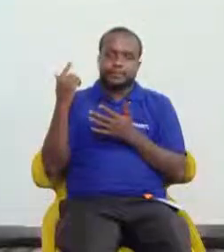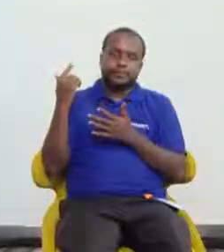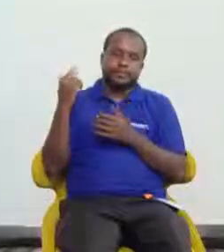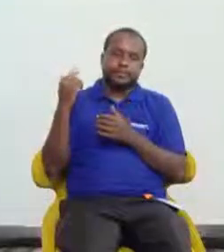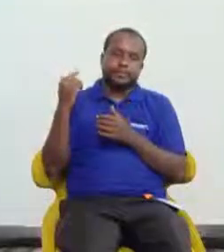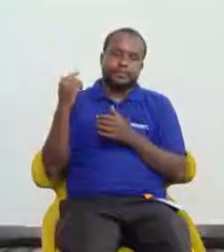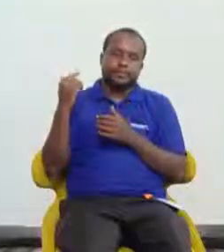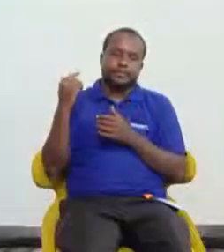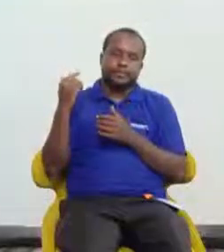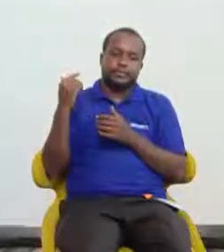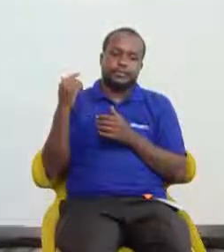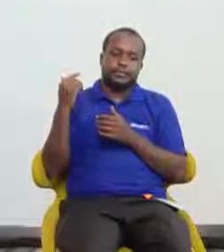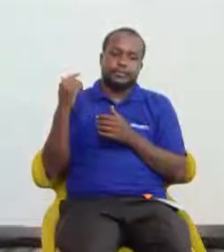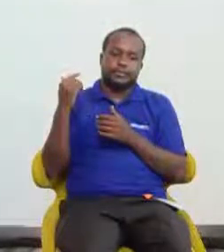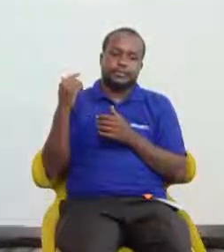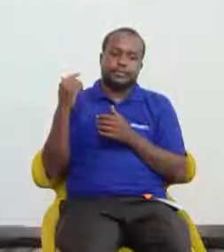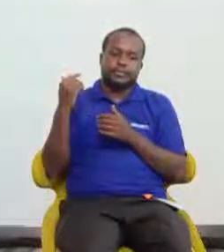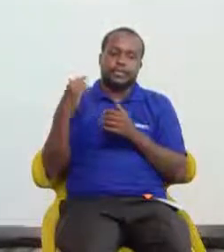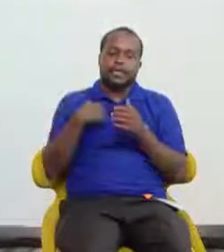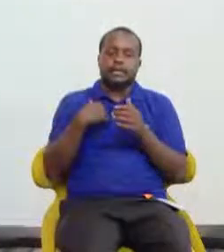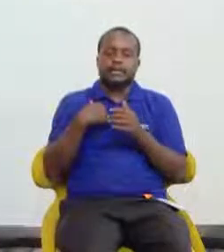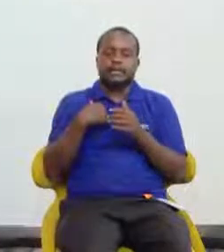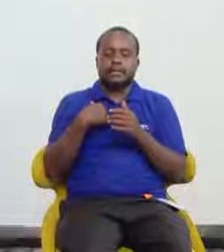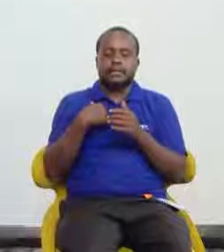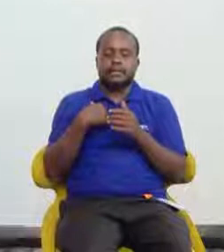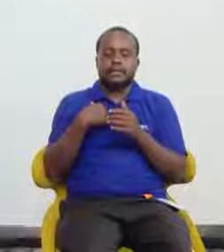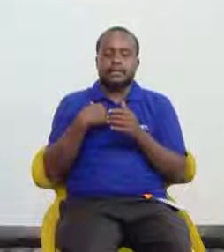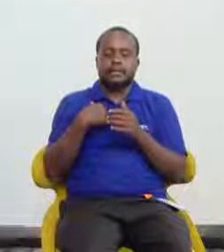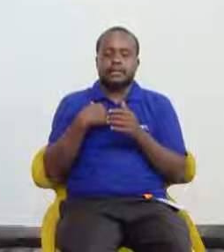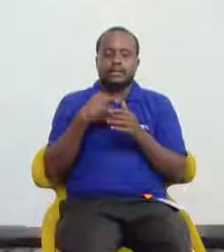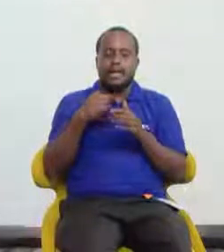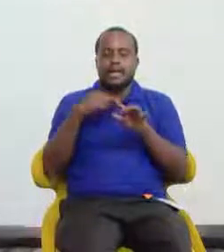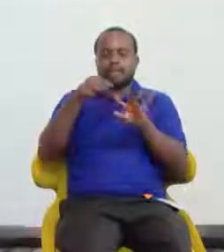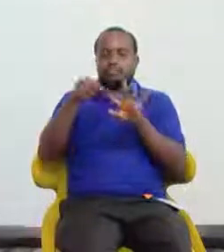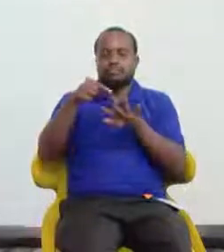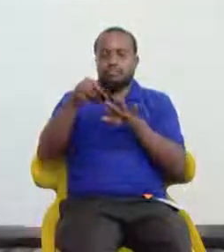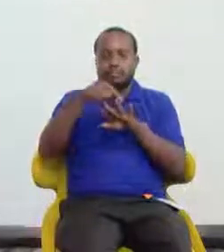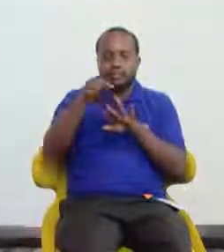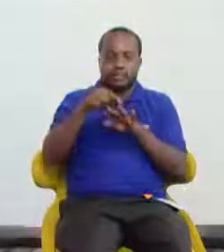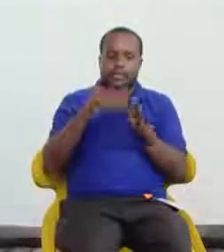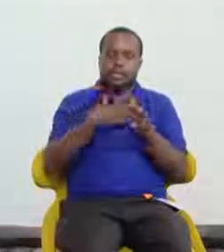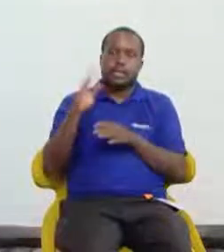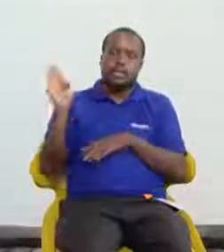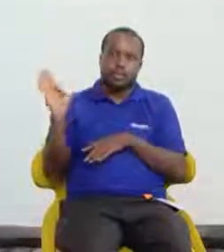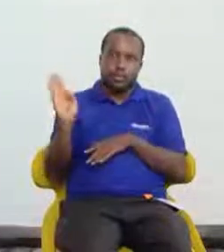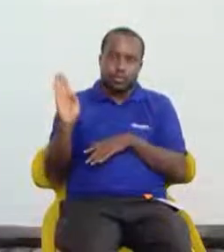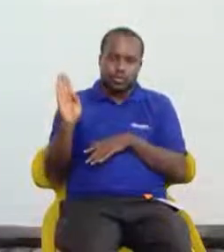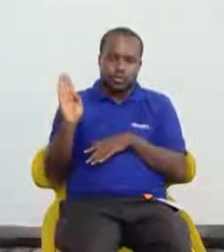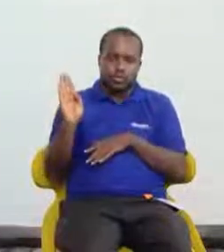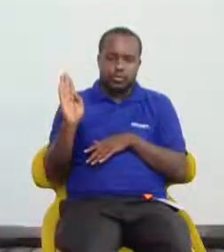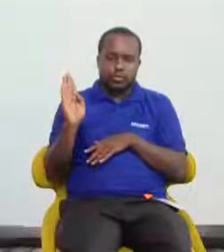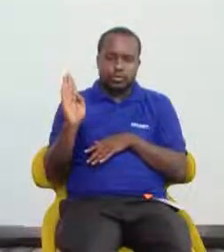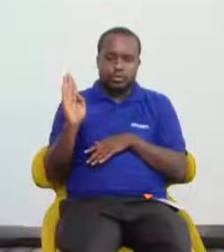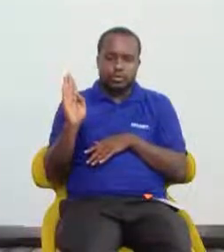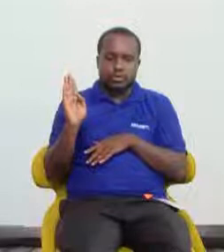Africa. I'm a chocolate, and I like making nails, so my nails are blue. So I think those are some of the standing